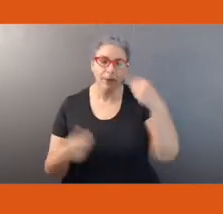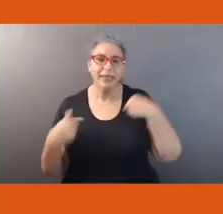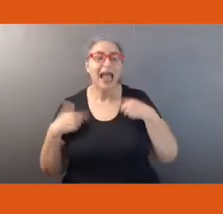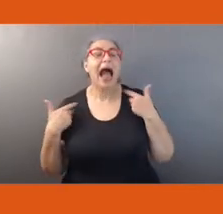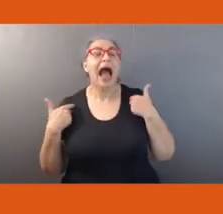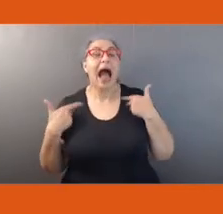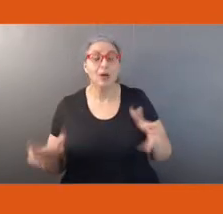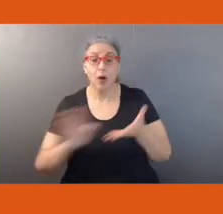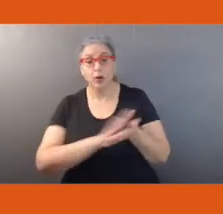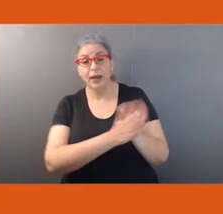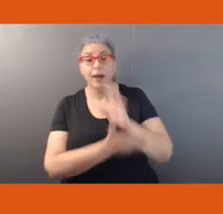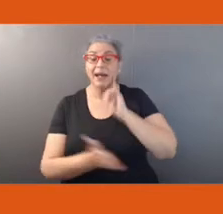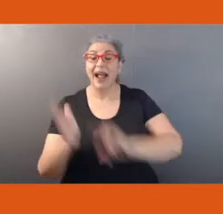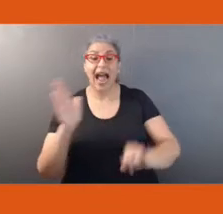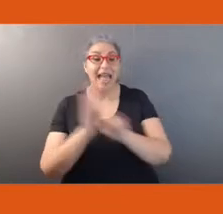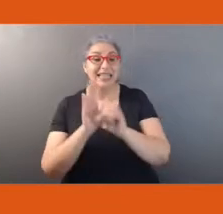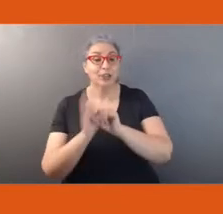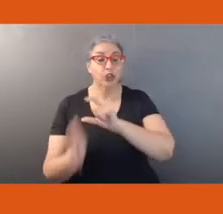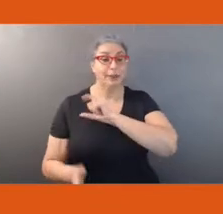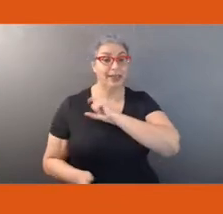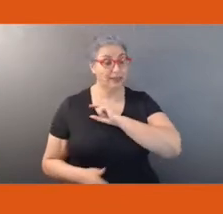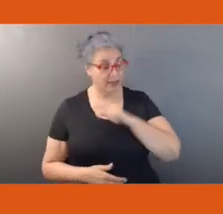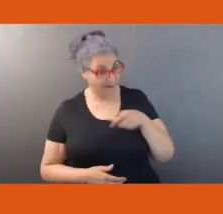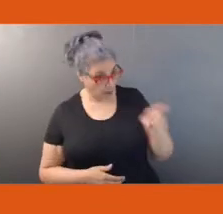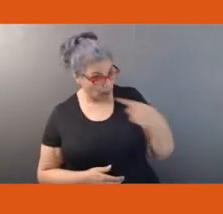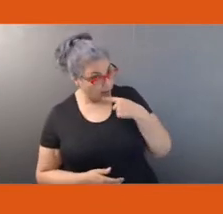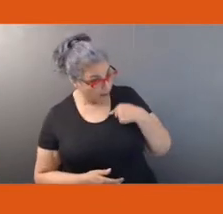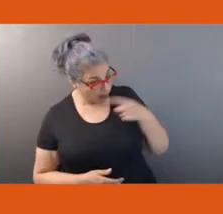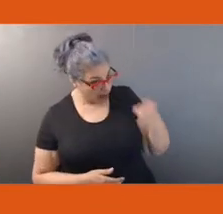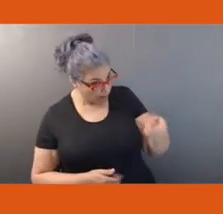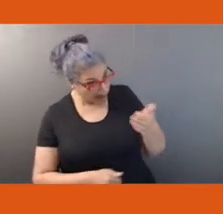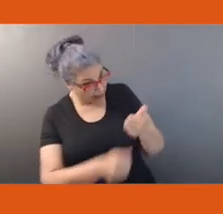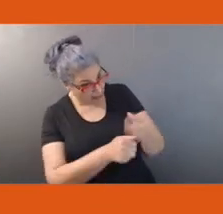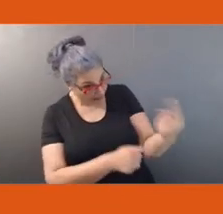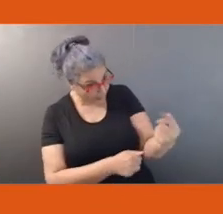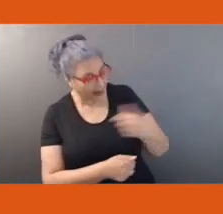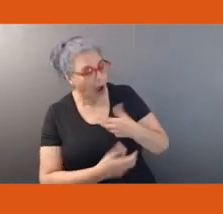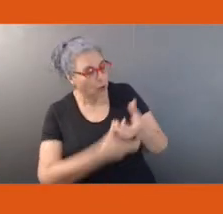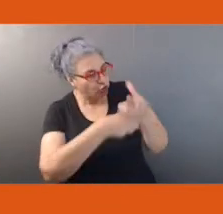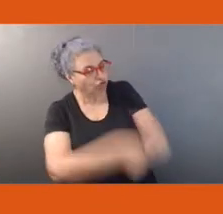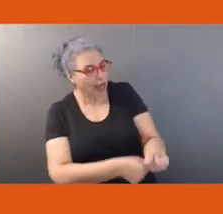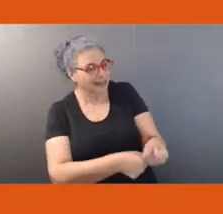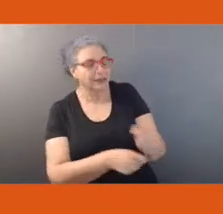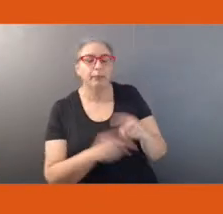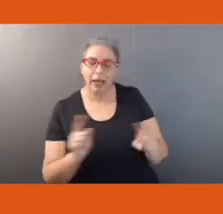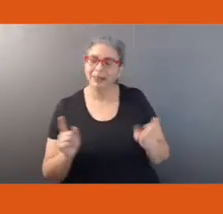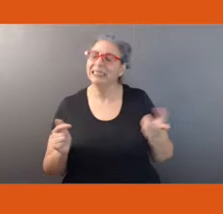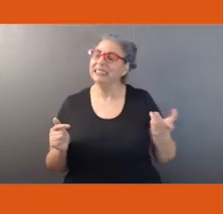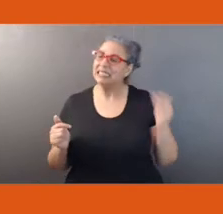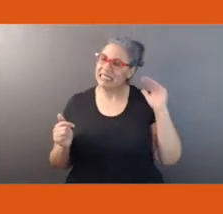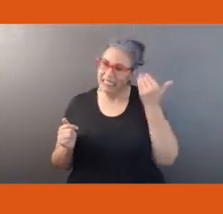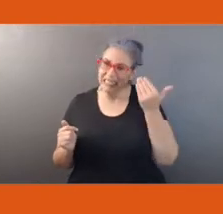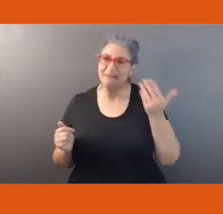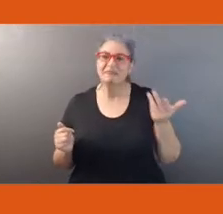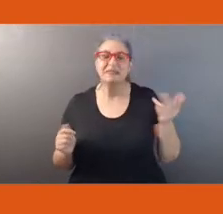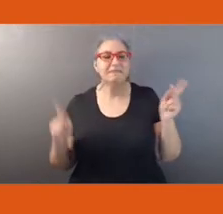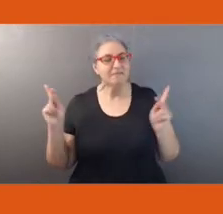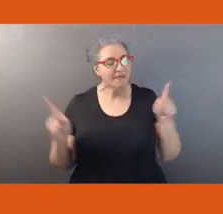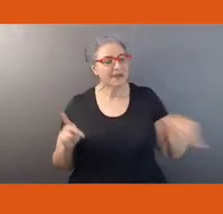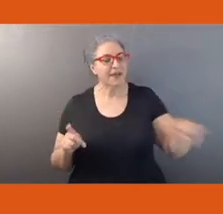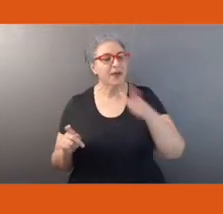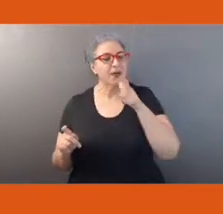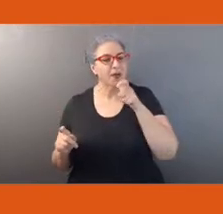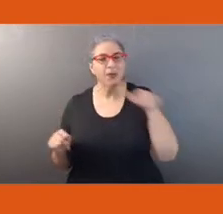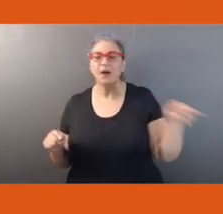the identity police. I want to trust you. If you say that you are something, I want to trust that. But there are, you know, there